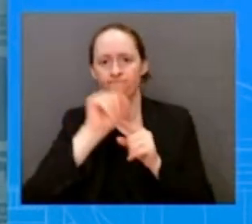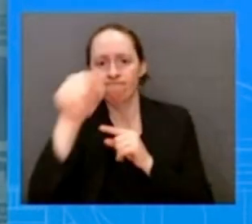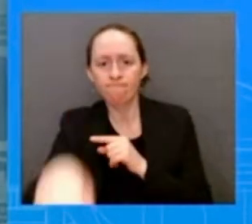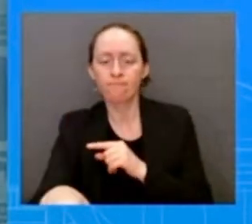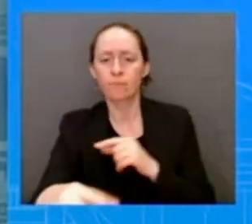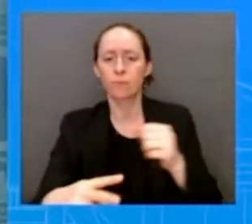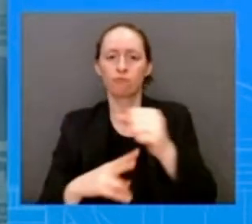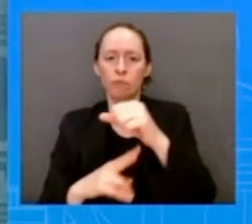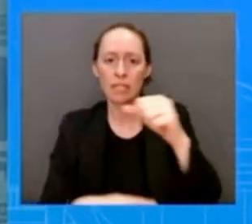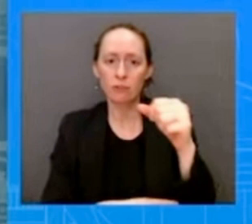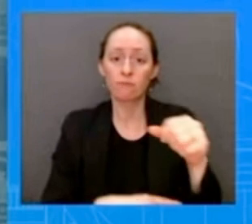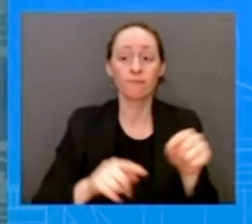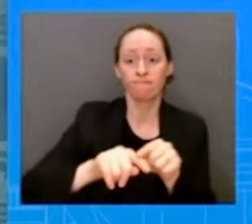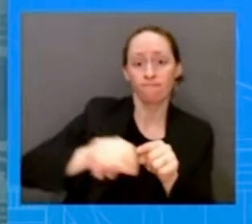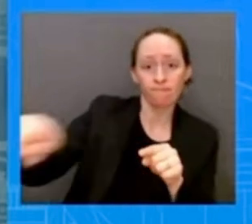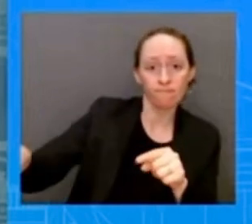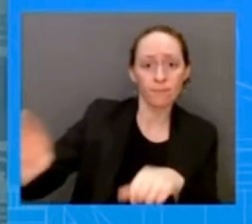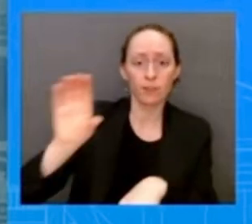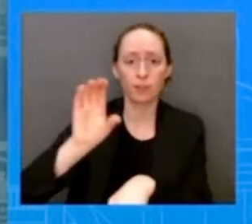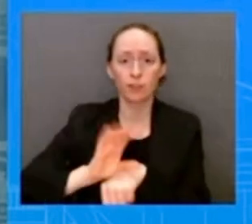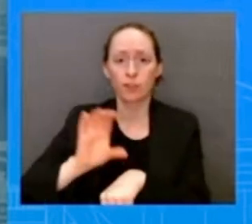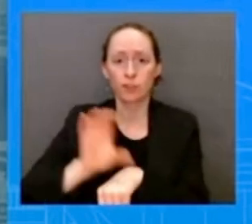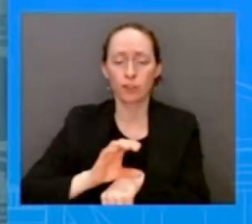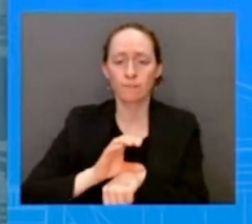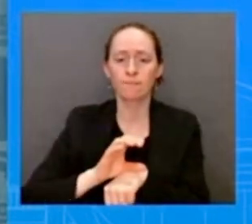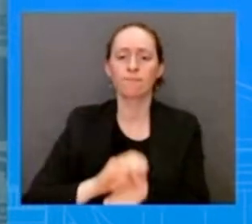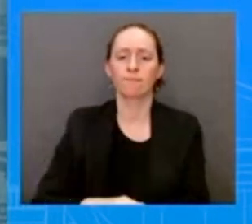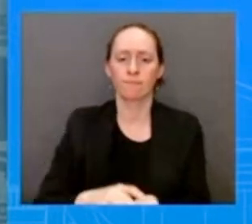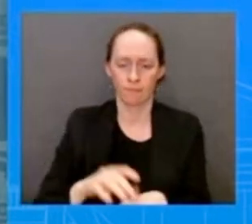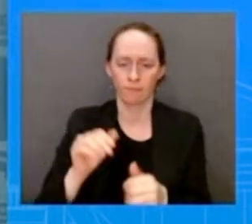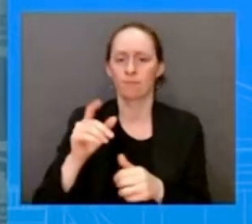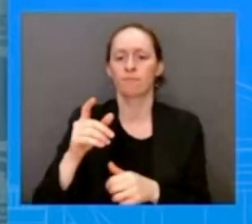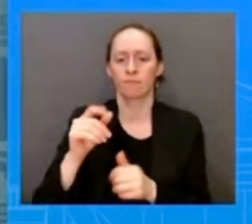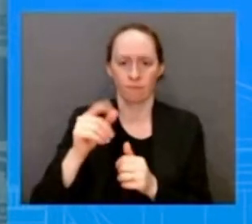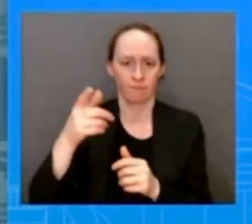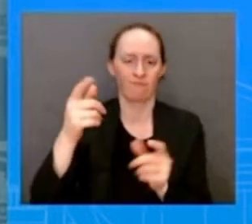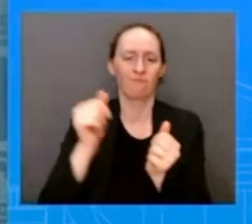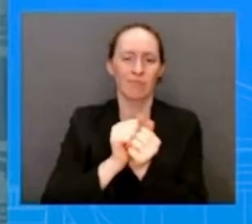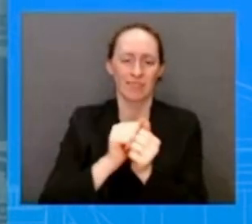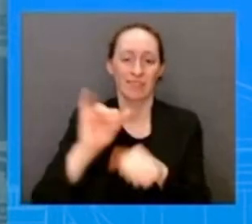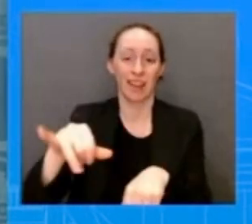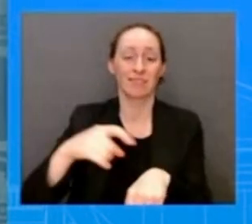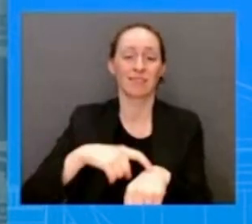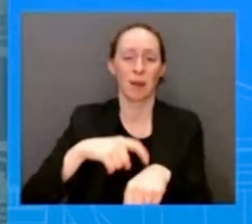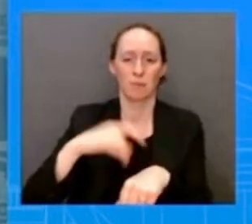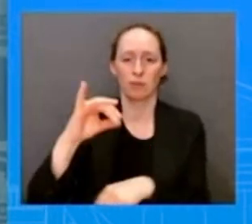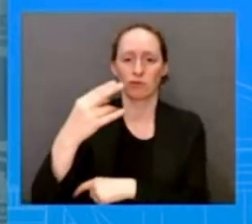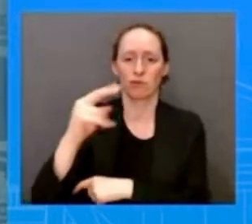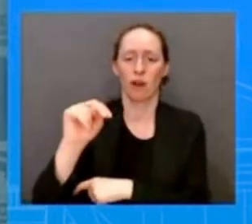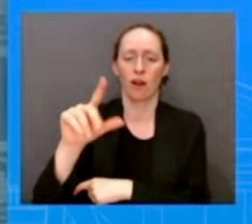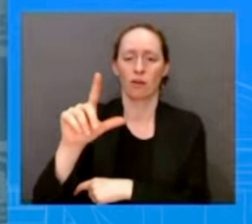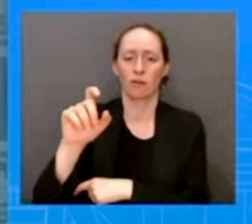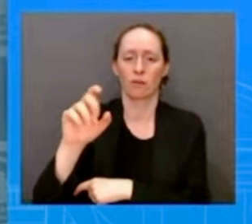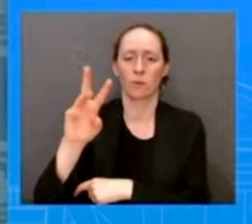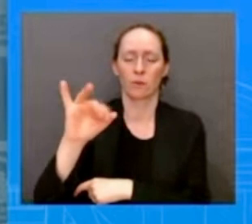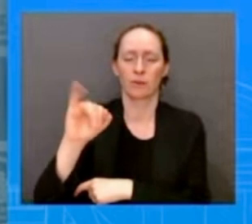Congressman John Lewis, as I just mentioned. And it was an honor for him to do that. This is someone, if you think about how the president got involved in politics,